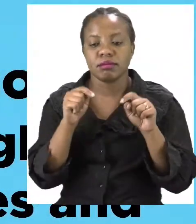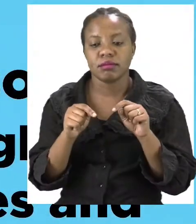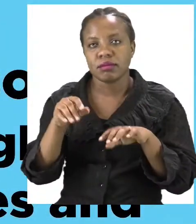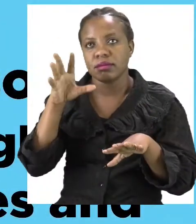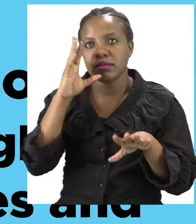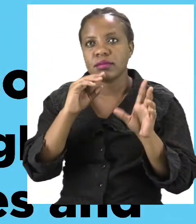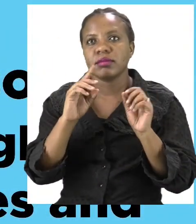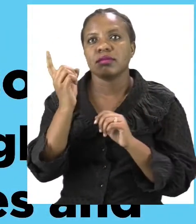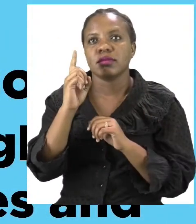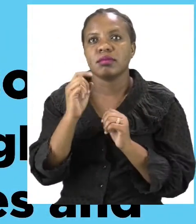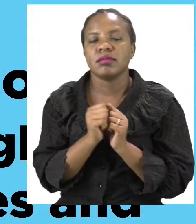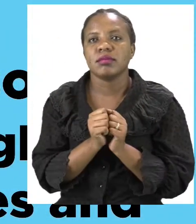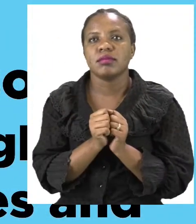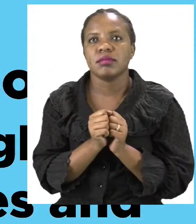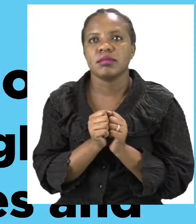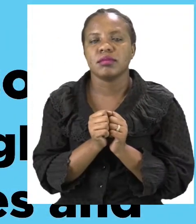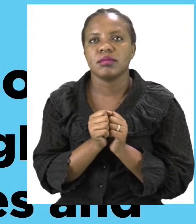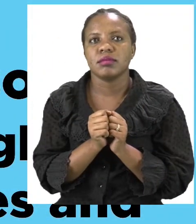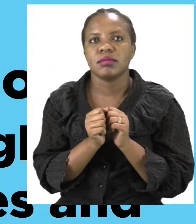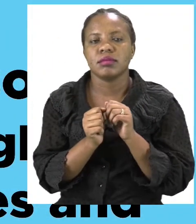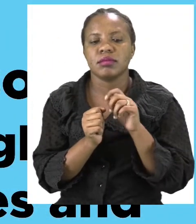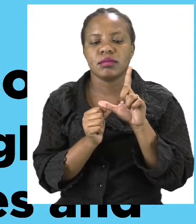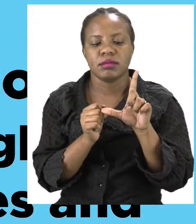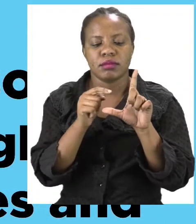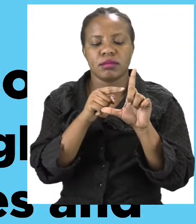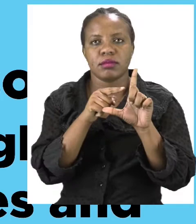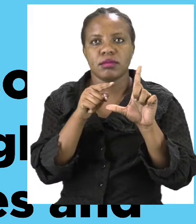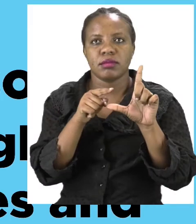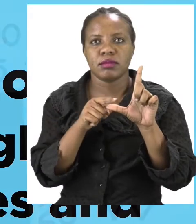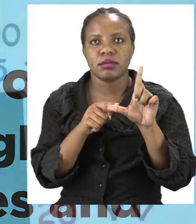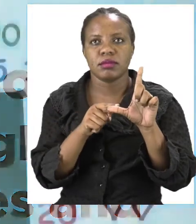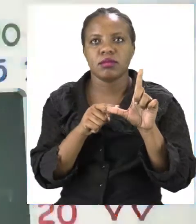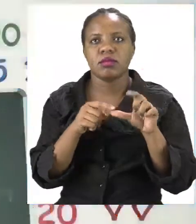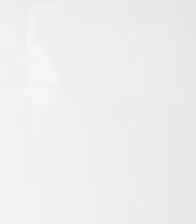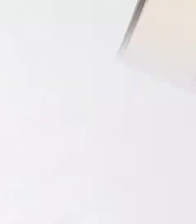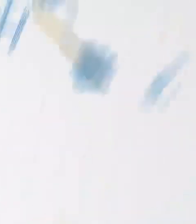is all about right angles and measurement.